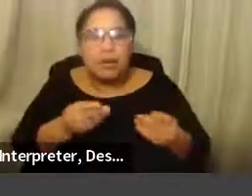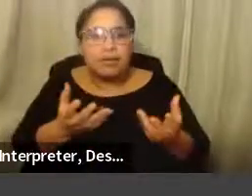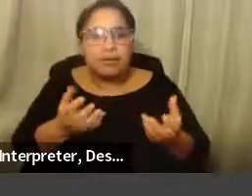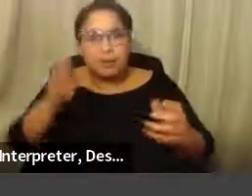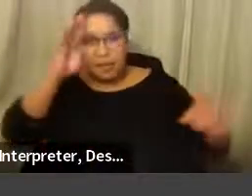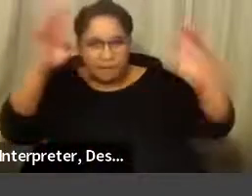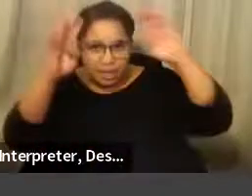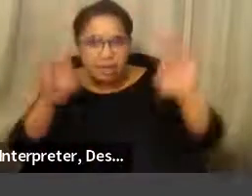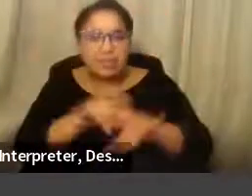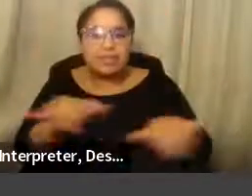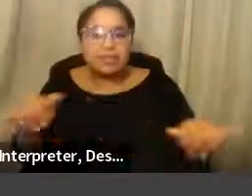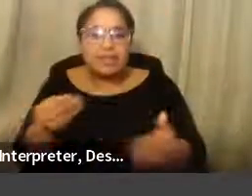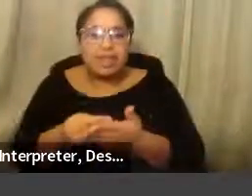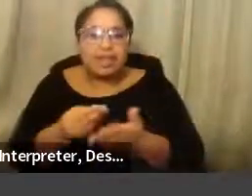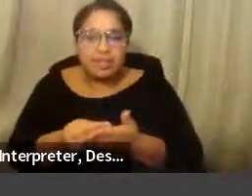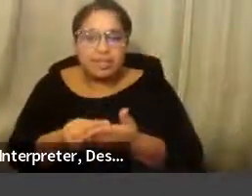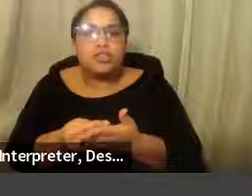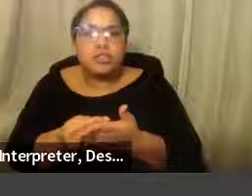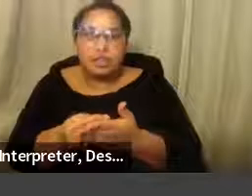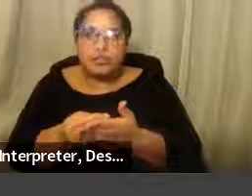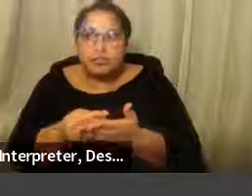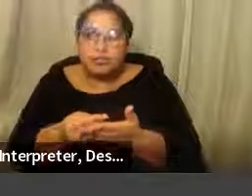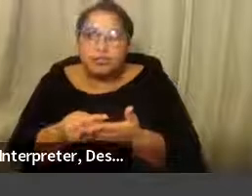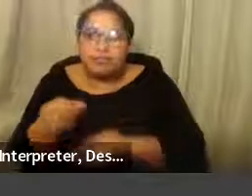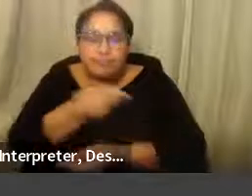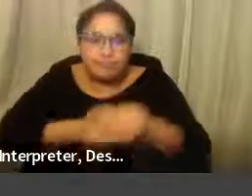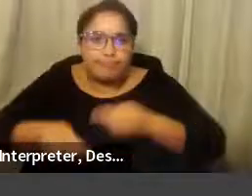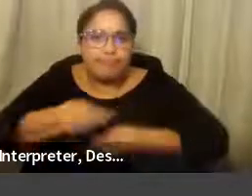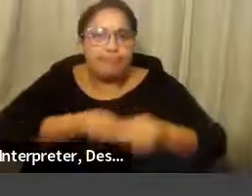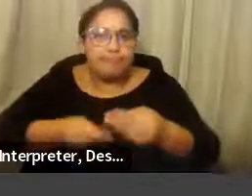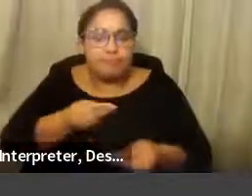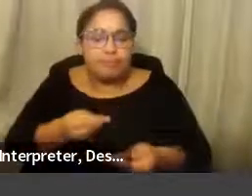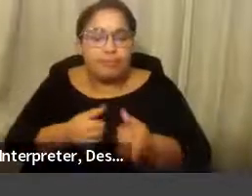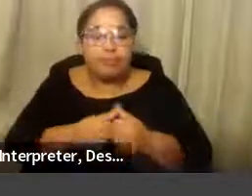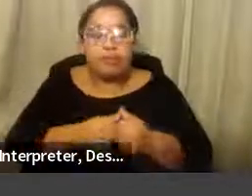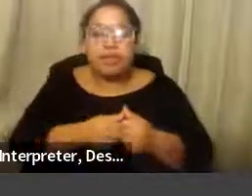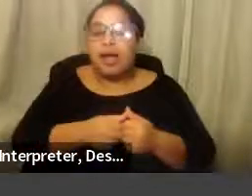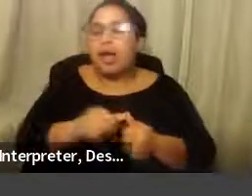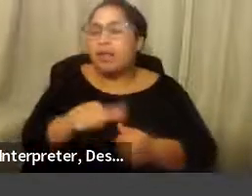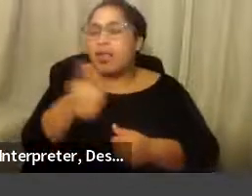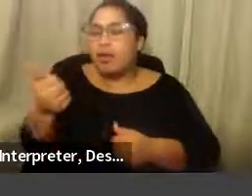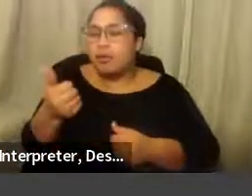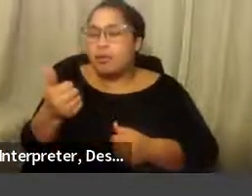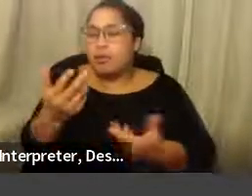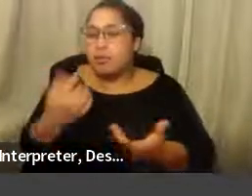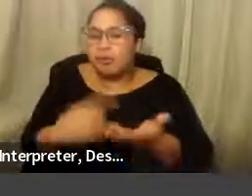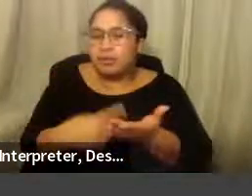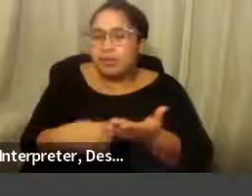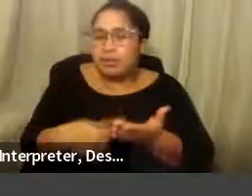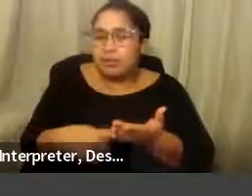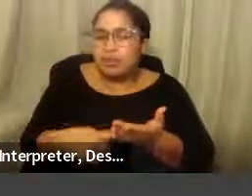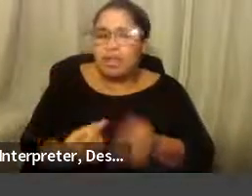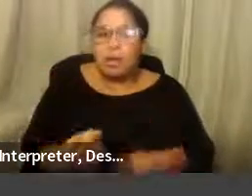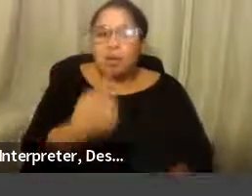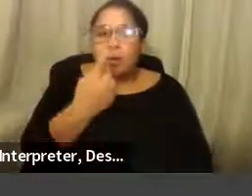but still financially sound. And the other piece that we'll talk about in just a minute is the one pathway model. Like I